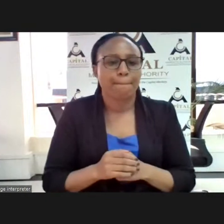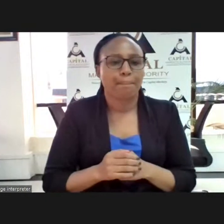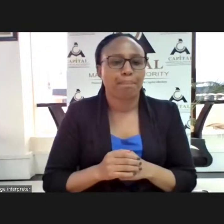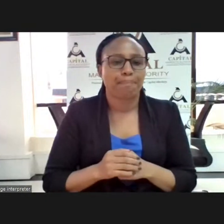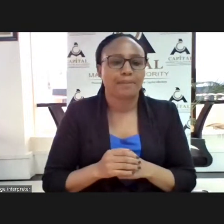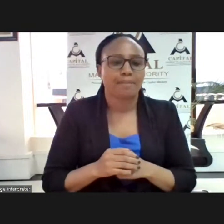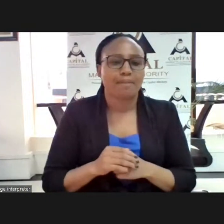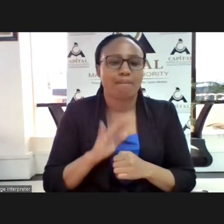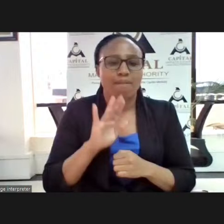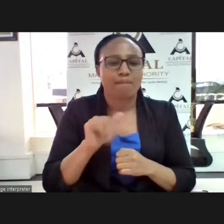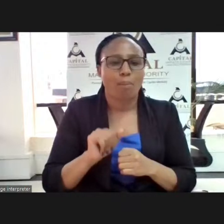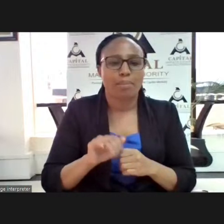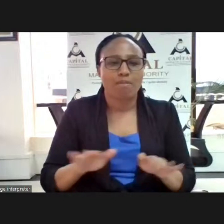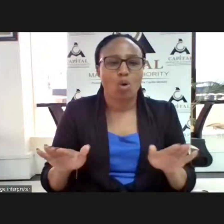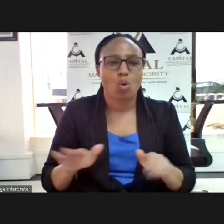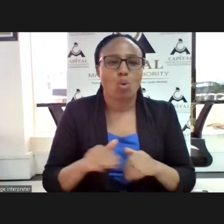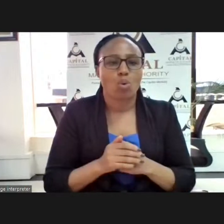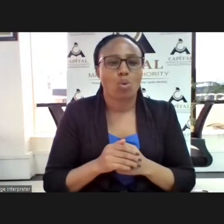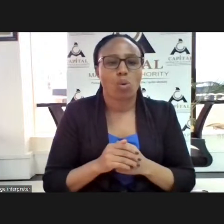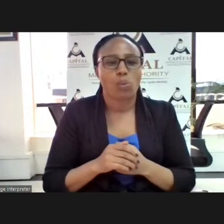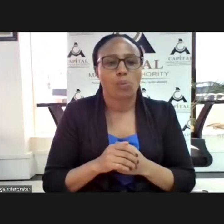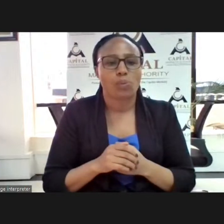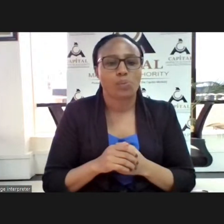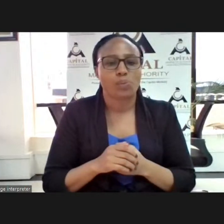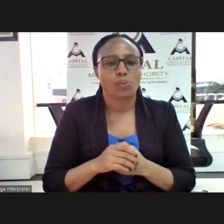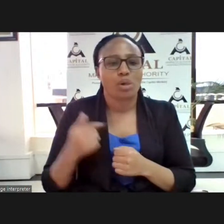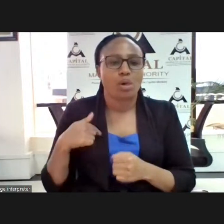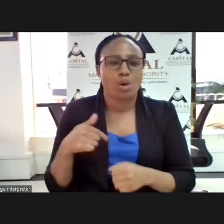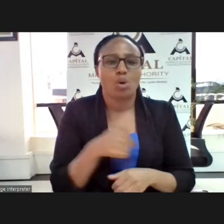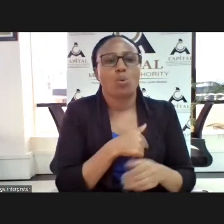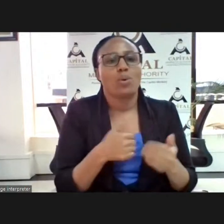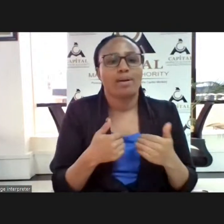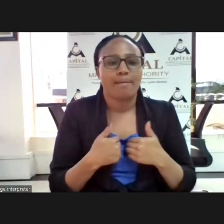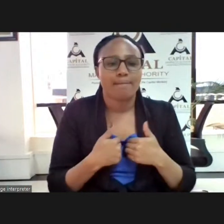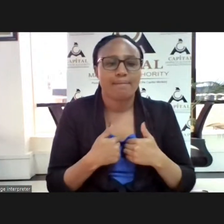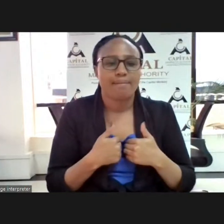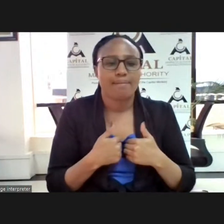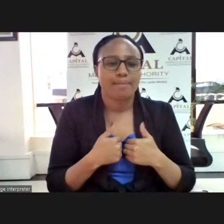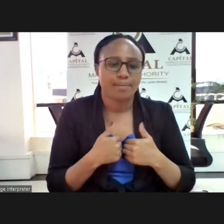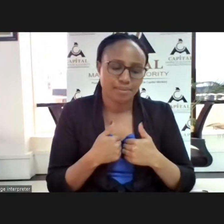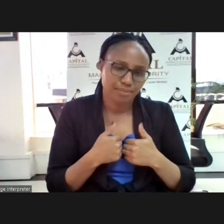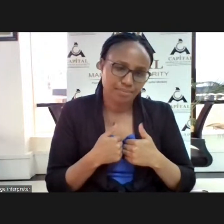from the floor. We have